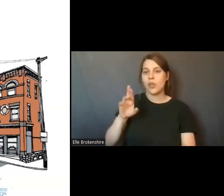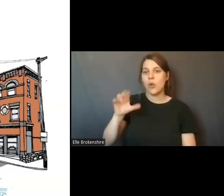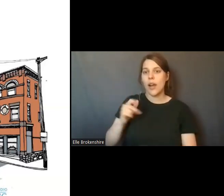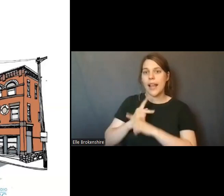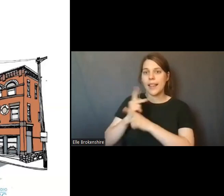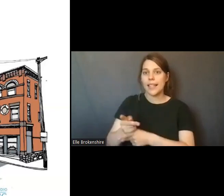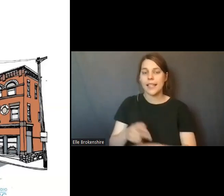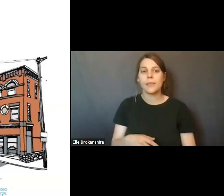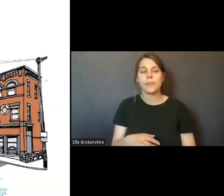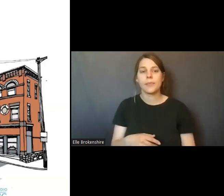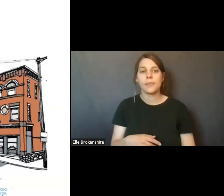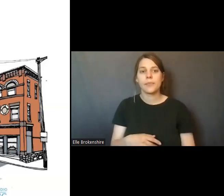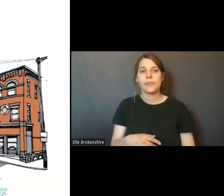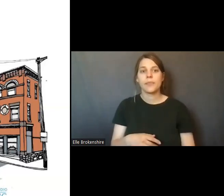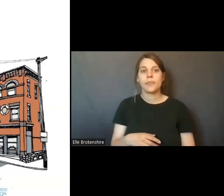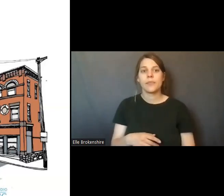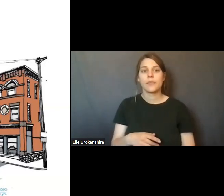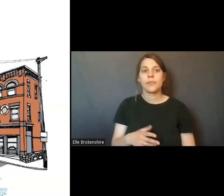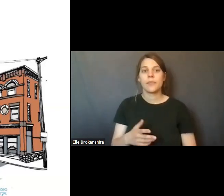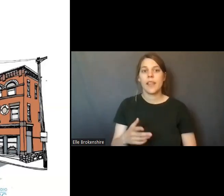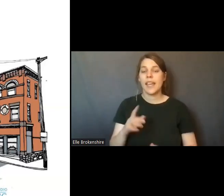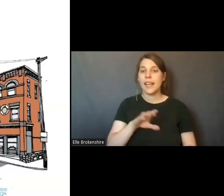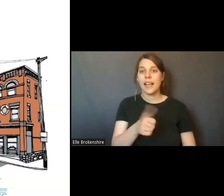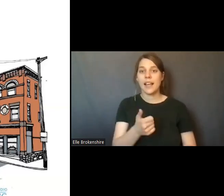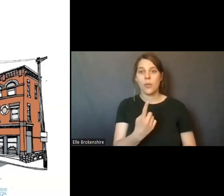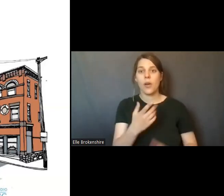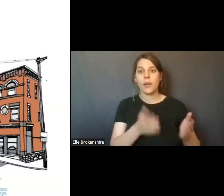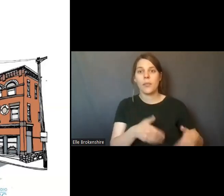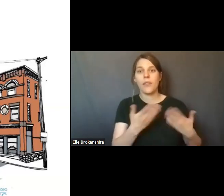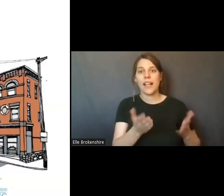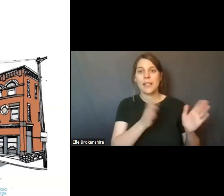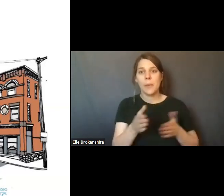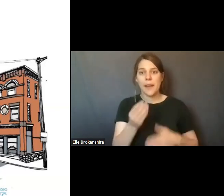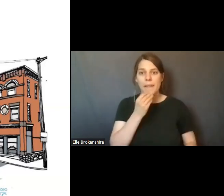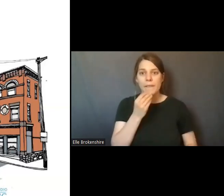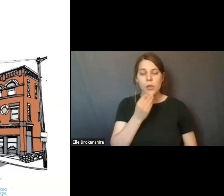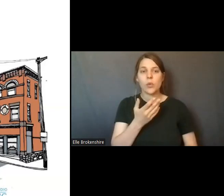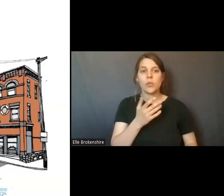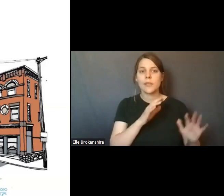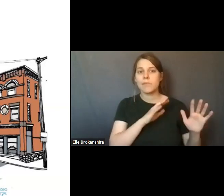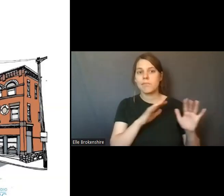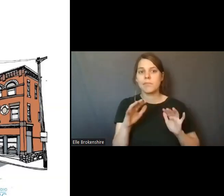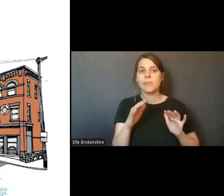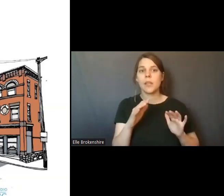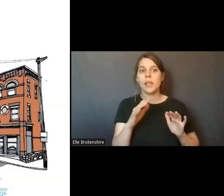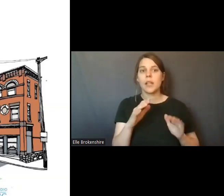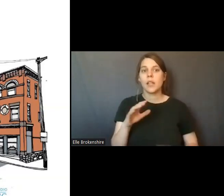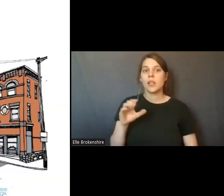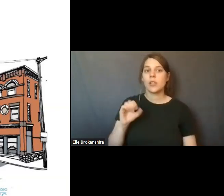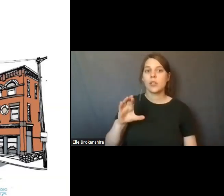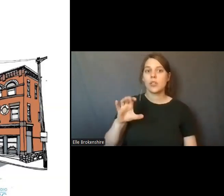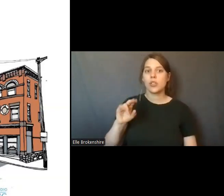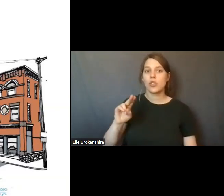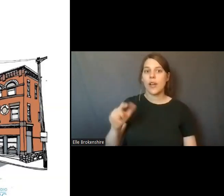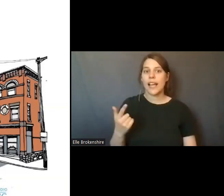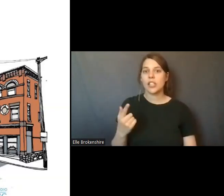and sell prepared goods, coffee, and some fresh food. The expansion of Scratch will be open in the morning to the evening. In the